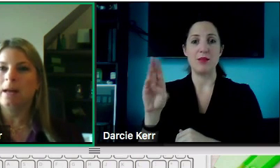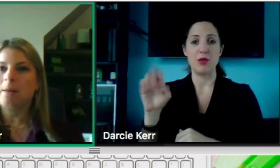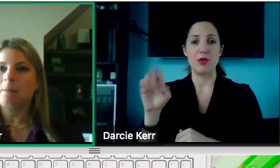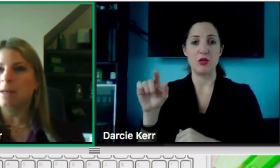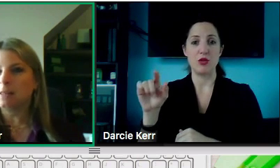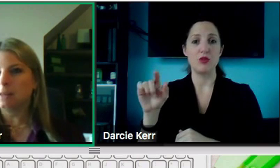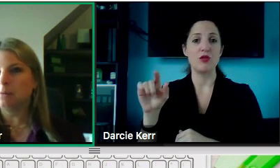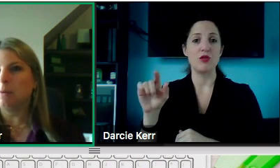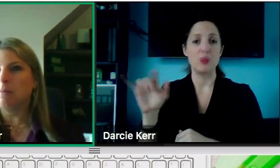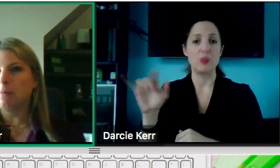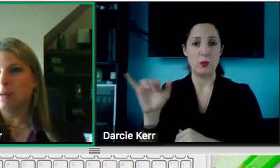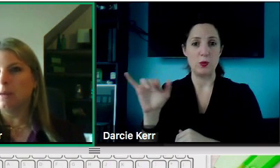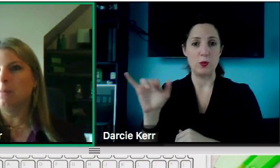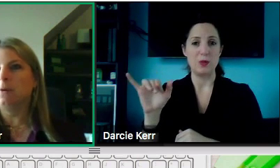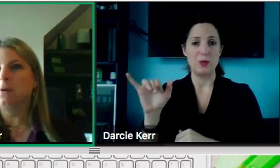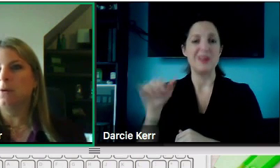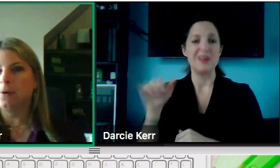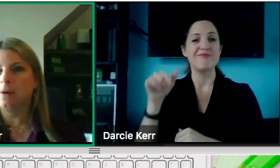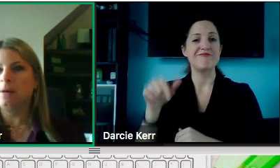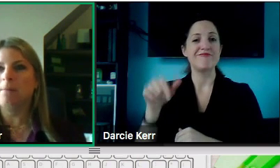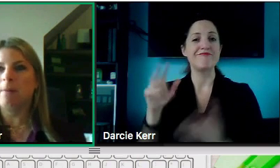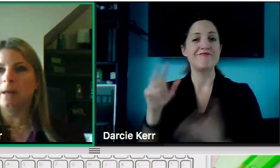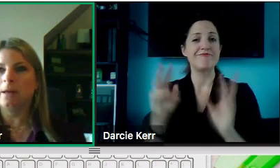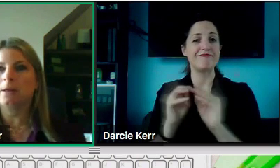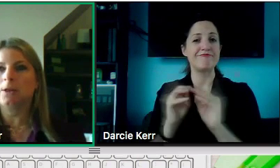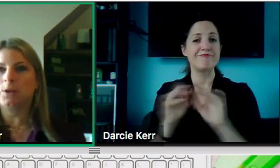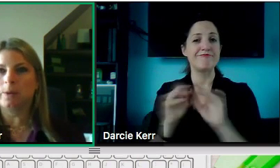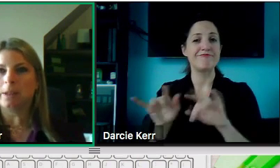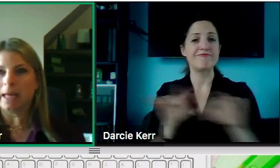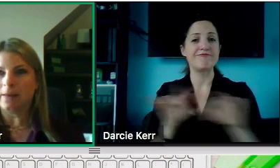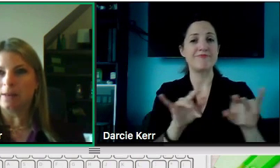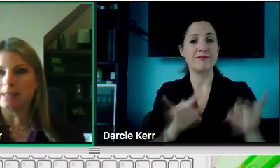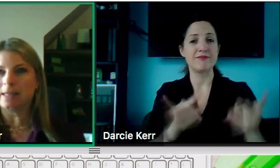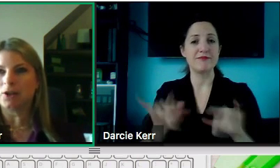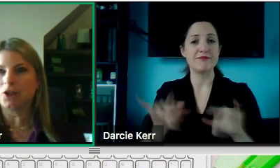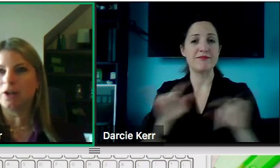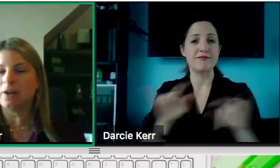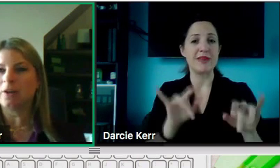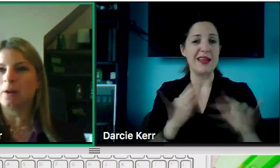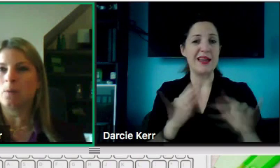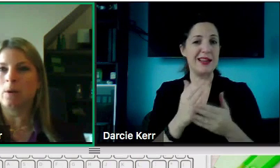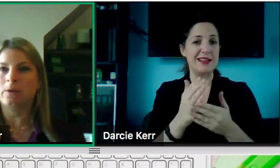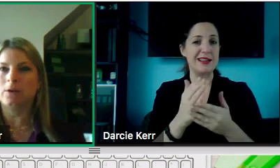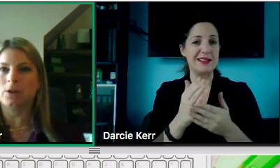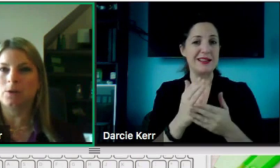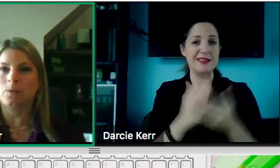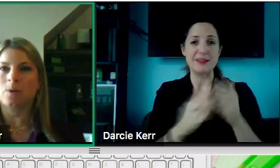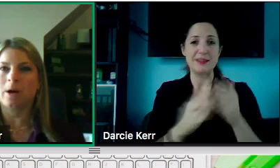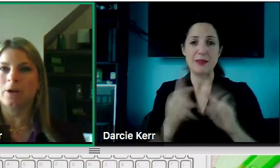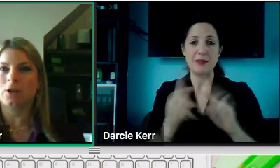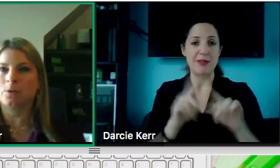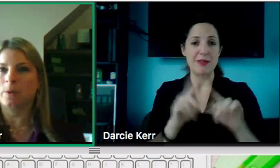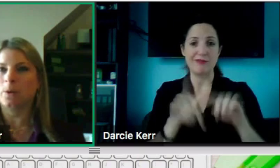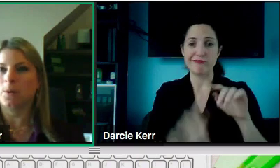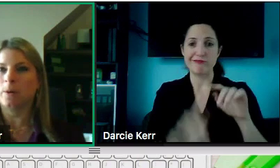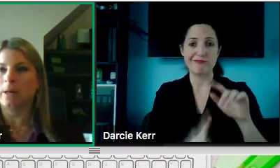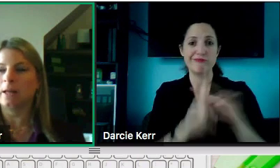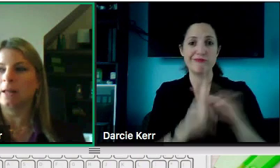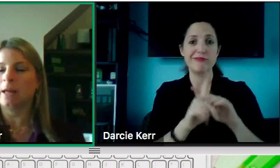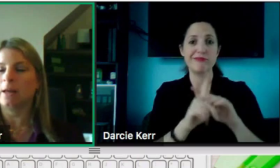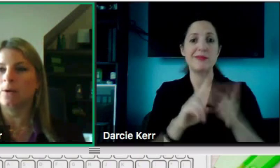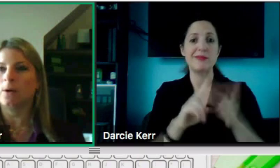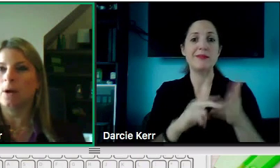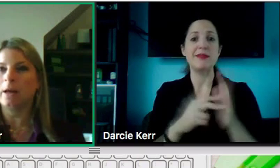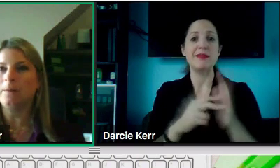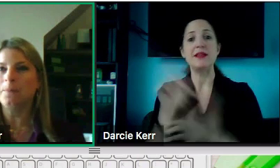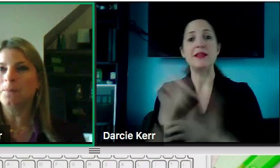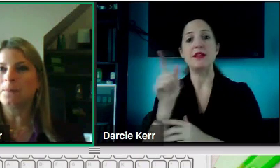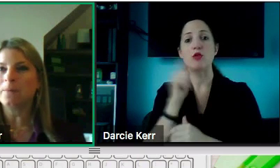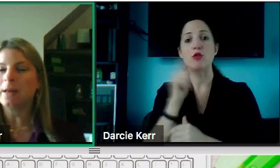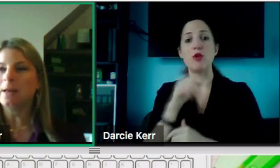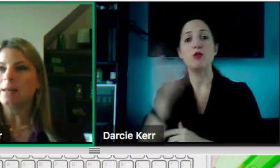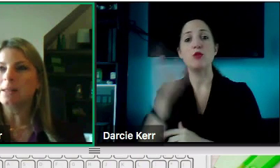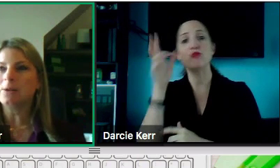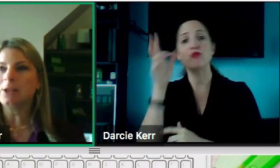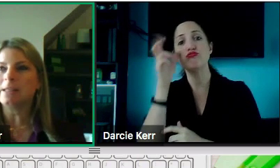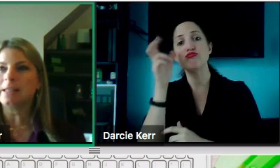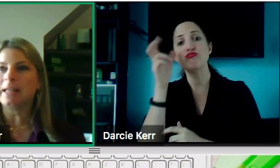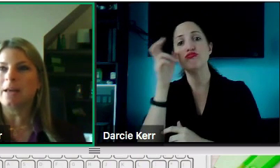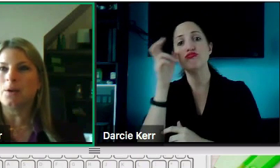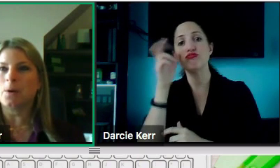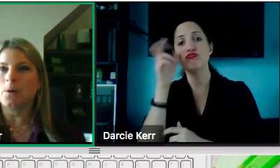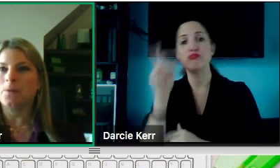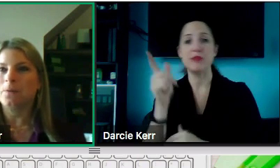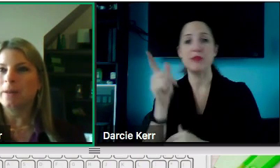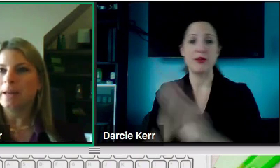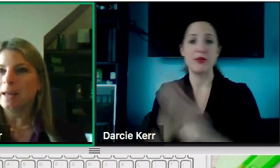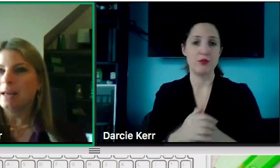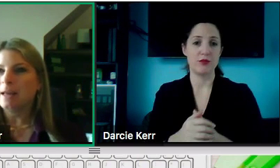recorded, because there will be people who couldn't make it to attend the session and they'll want to watch the recording later on. So just